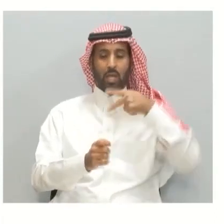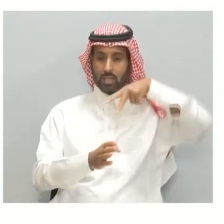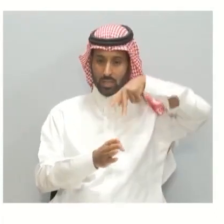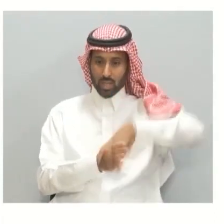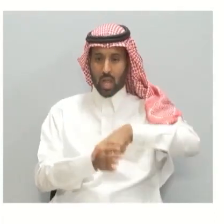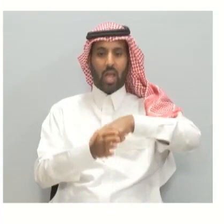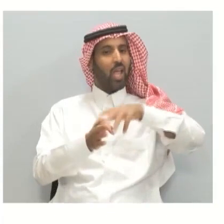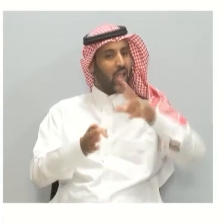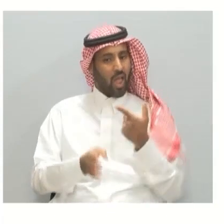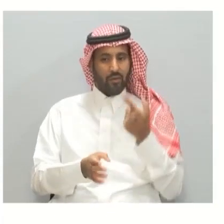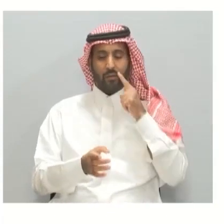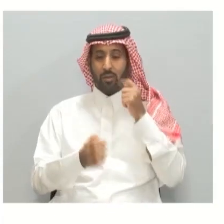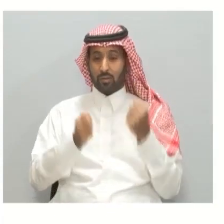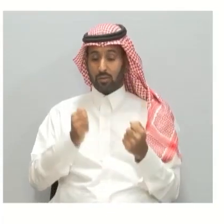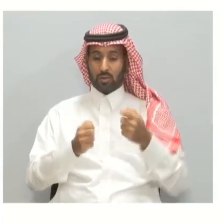on how they have